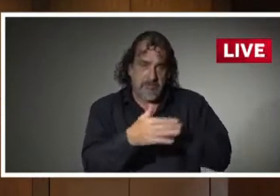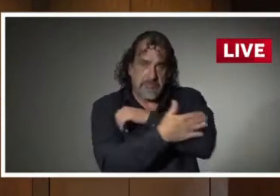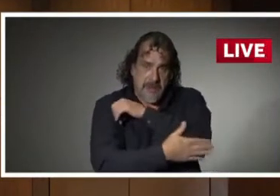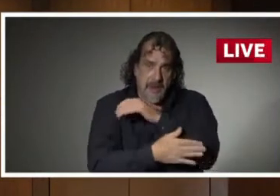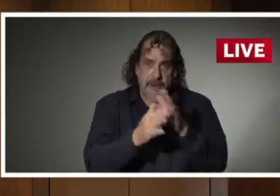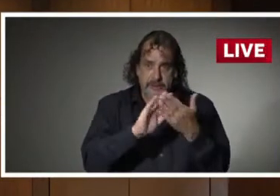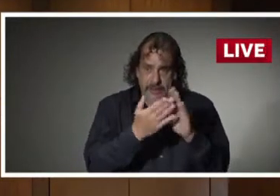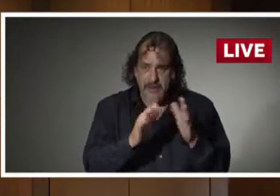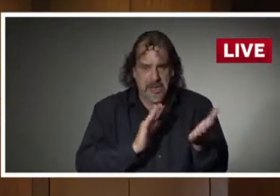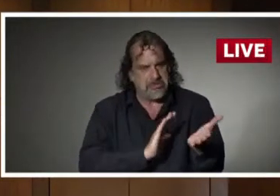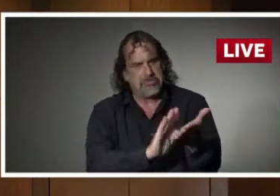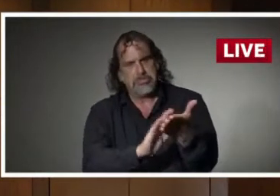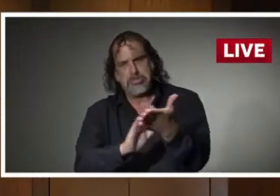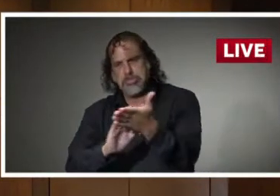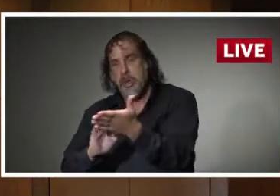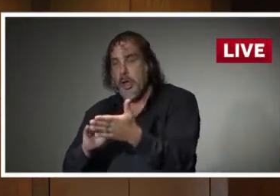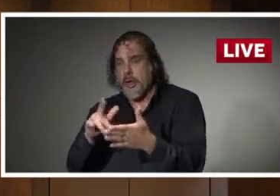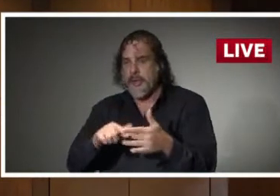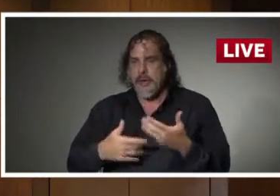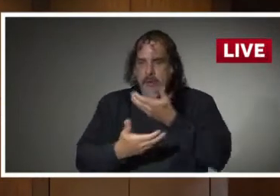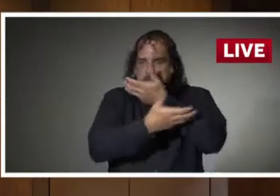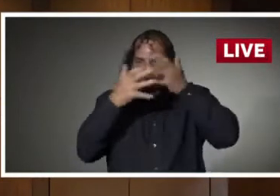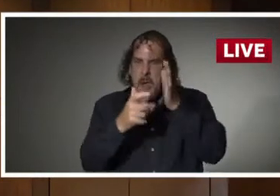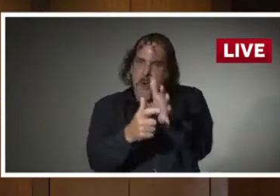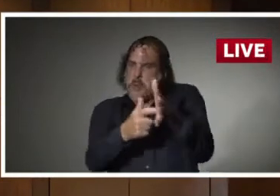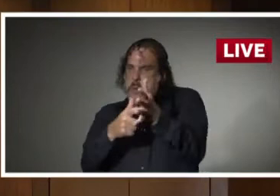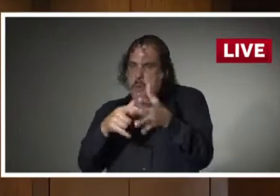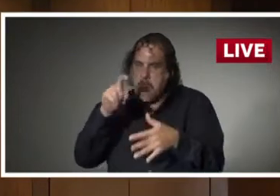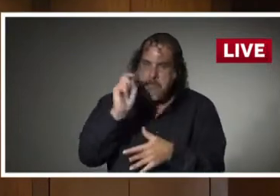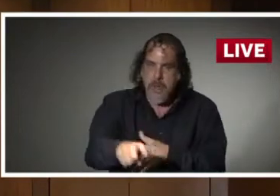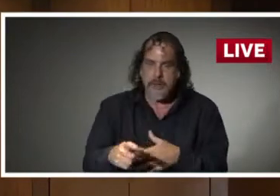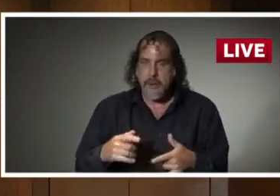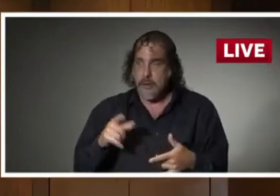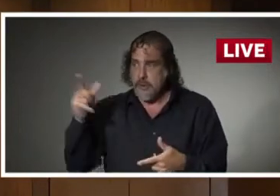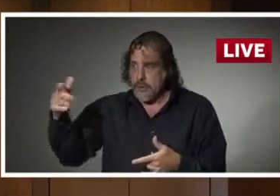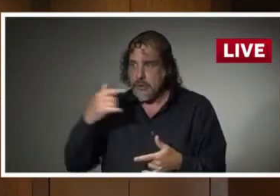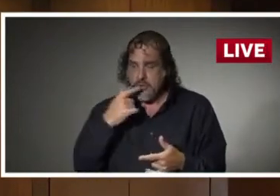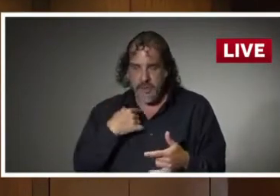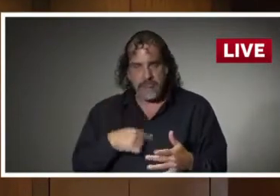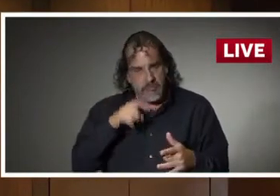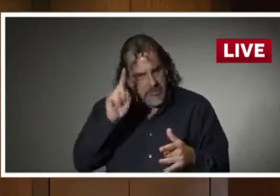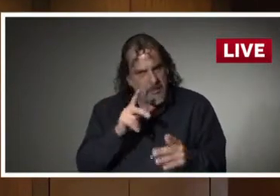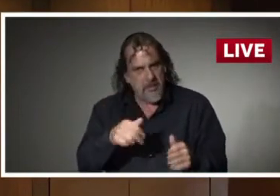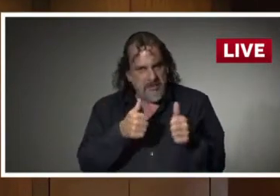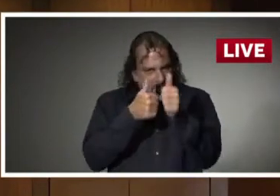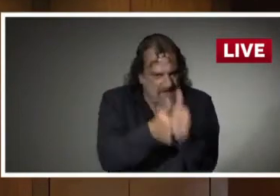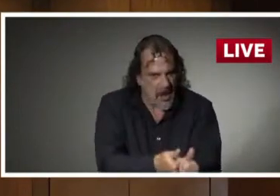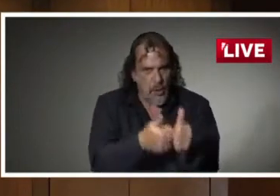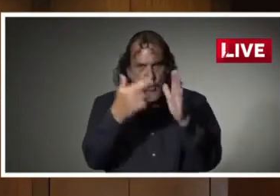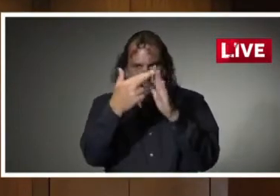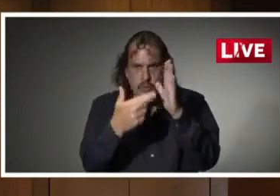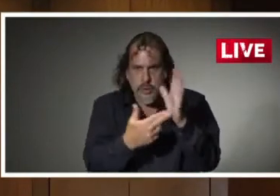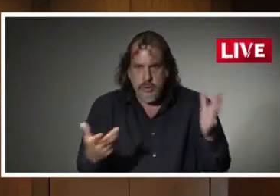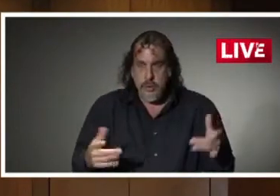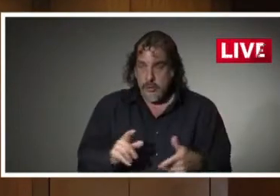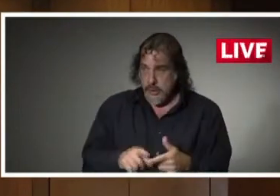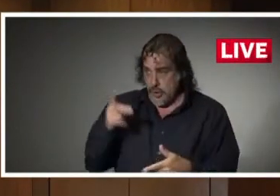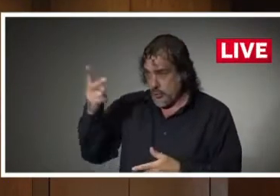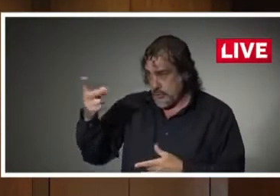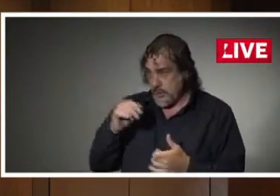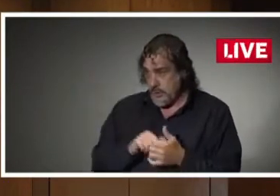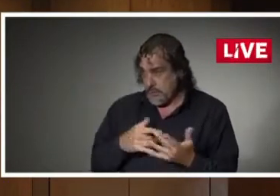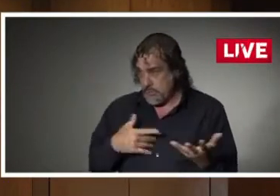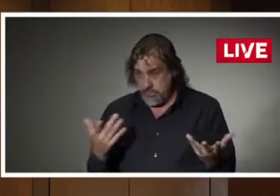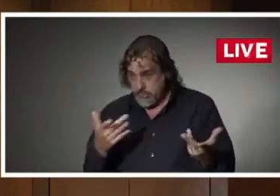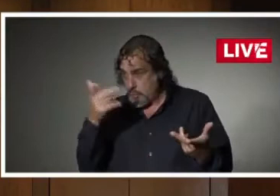conference who are issuing mask ordinances. You had some strong words as you began when it came to people following the rules. So with what we're seeing now, can you elaborate,